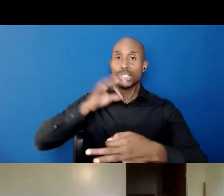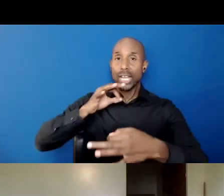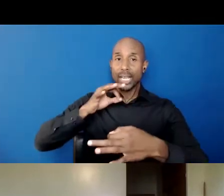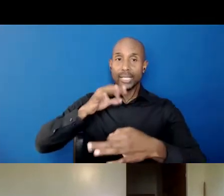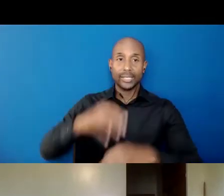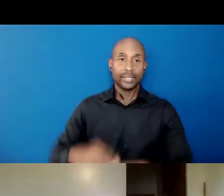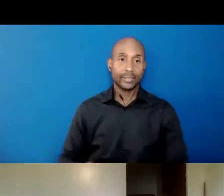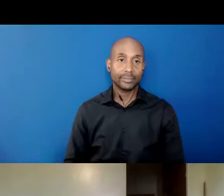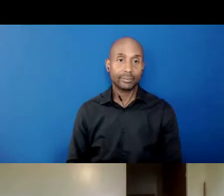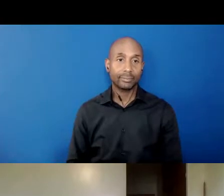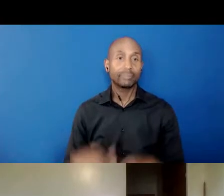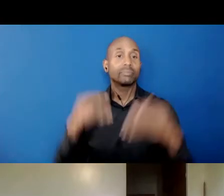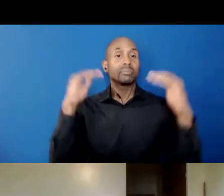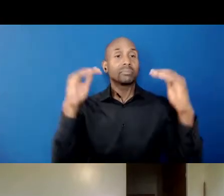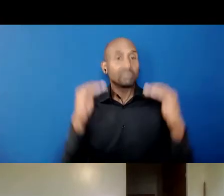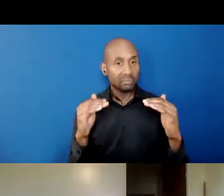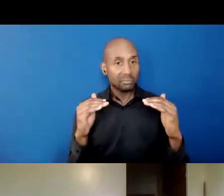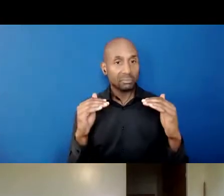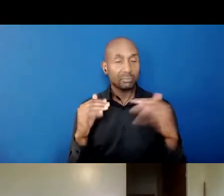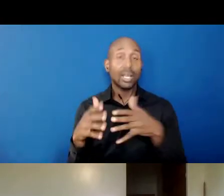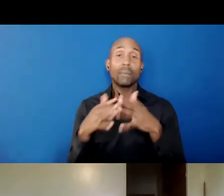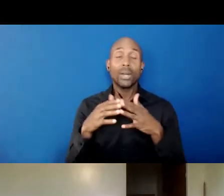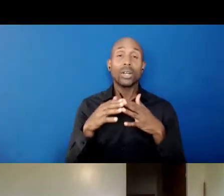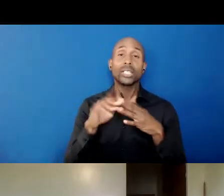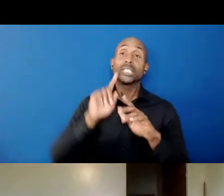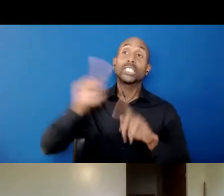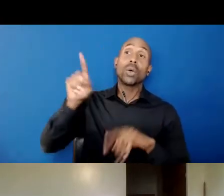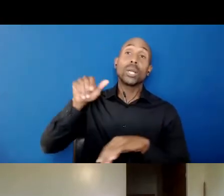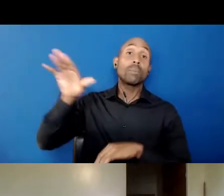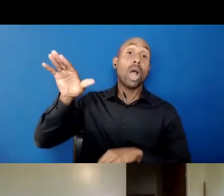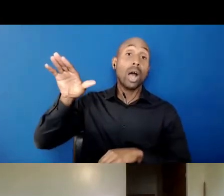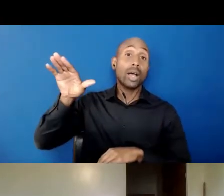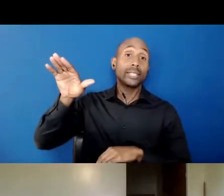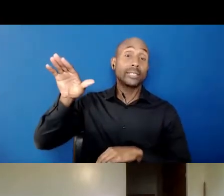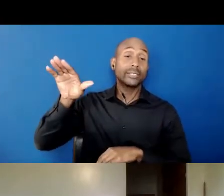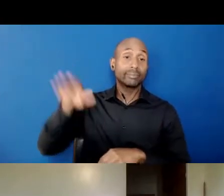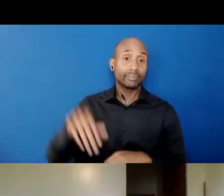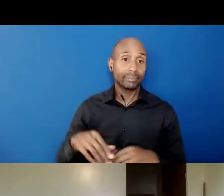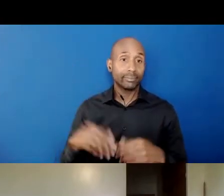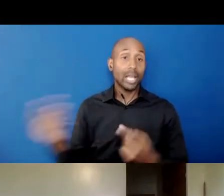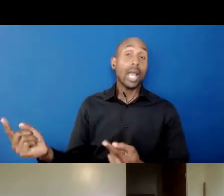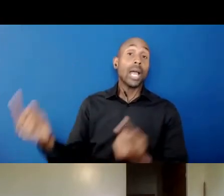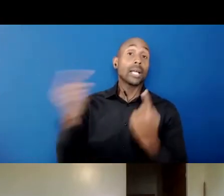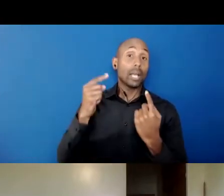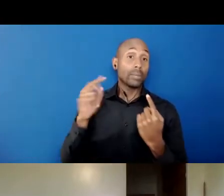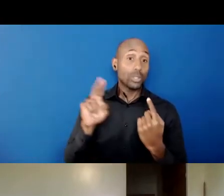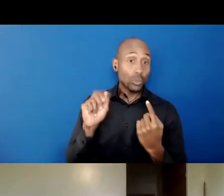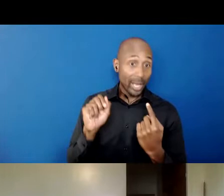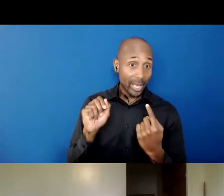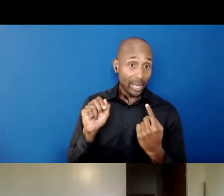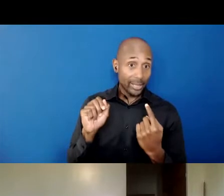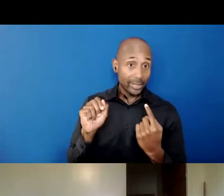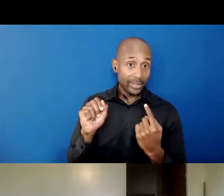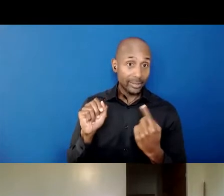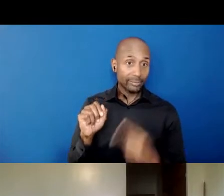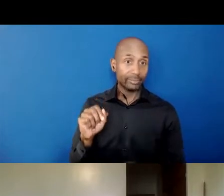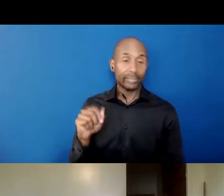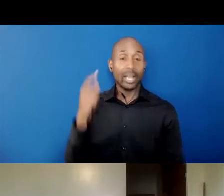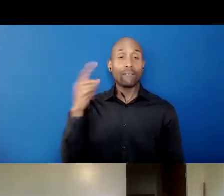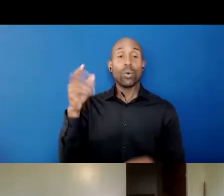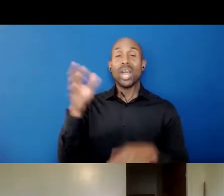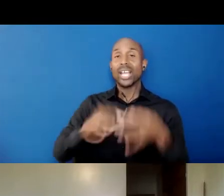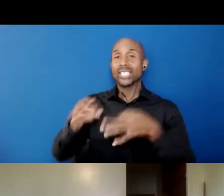going abroad, coming to the US, and for exchange professionals. So